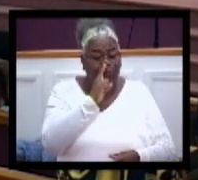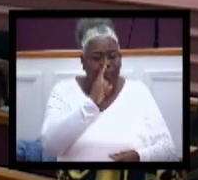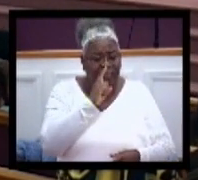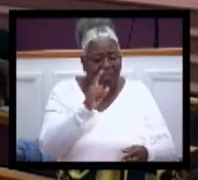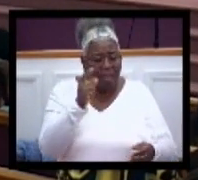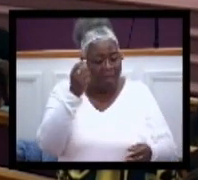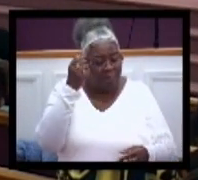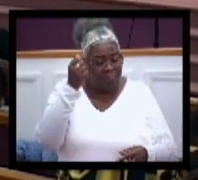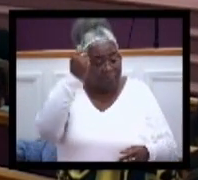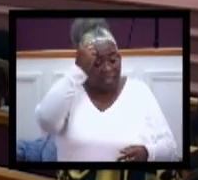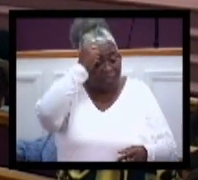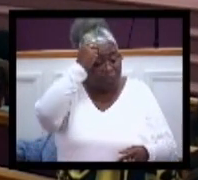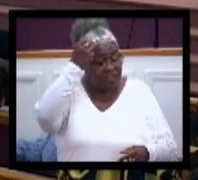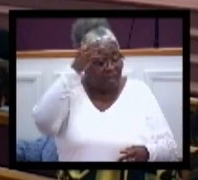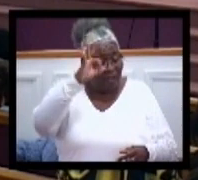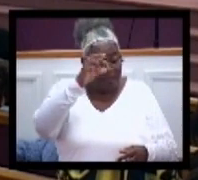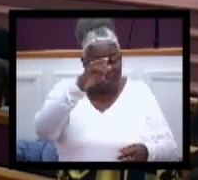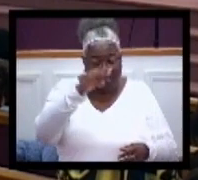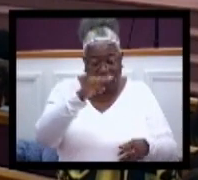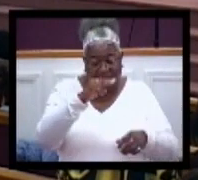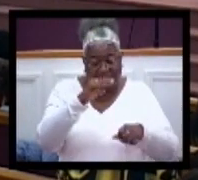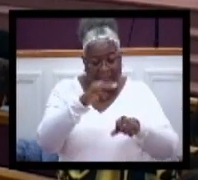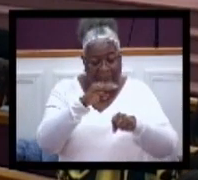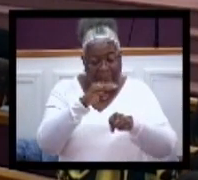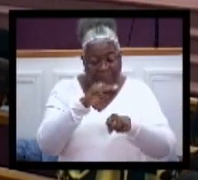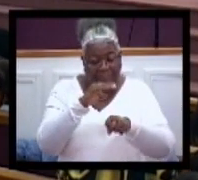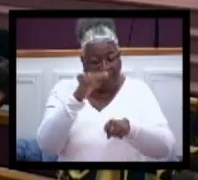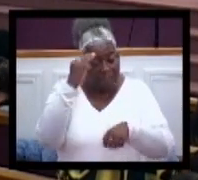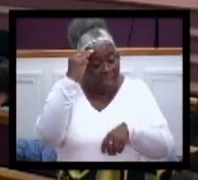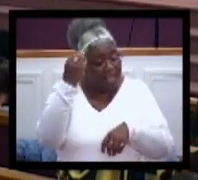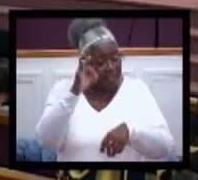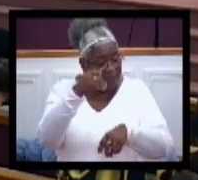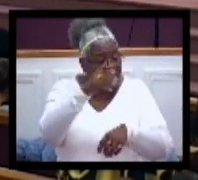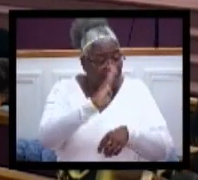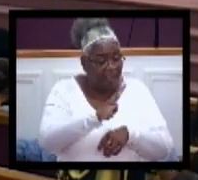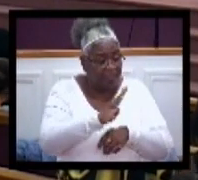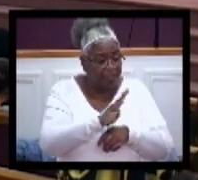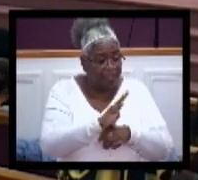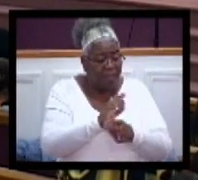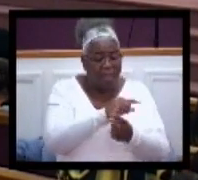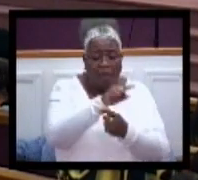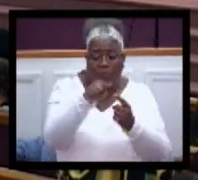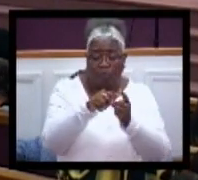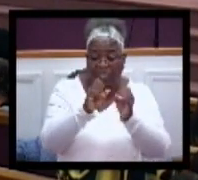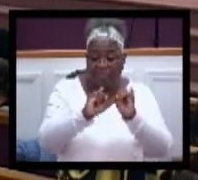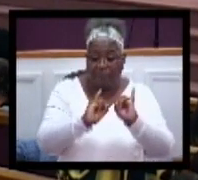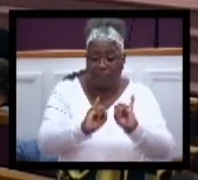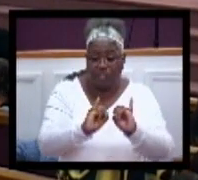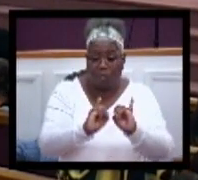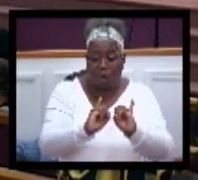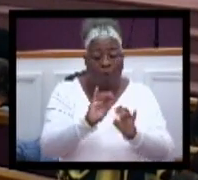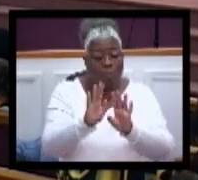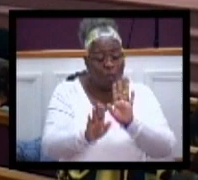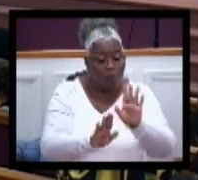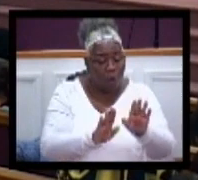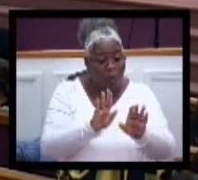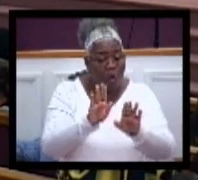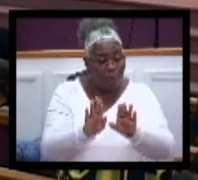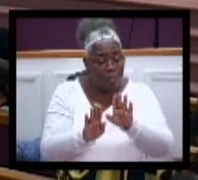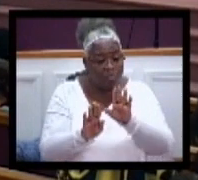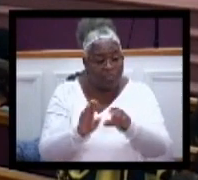of the mind of God. When an individual walks